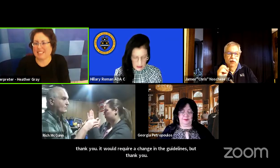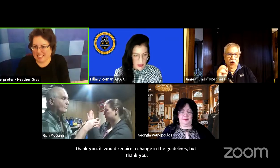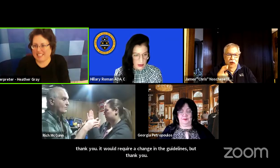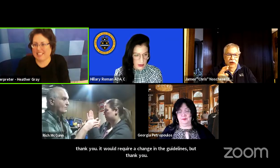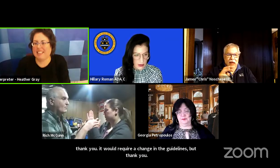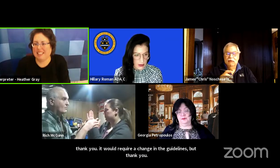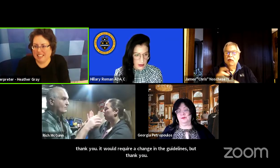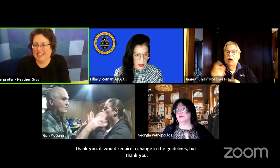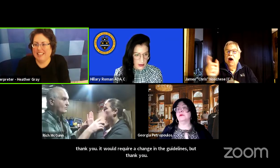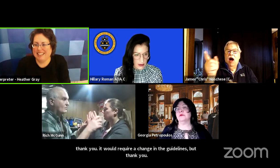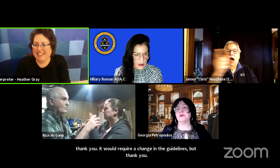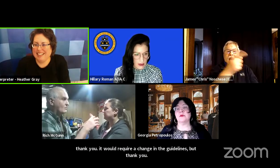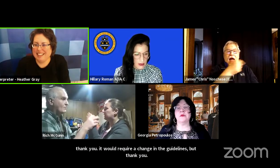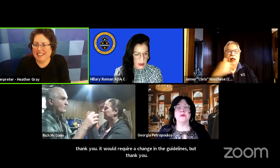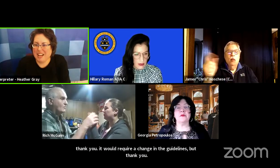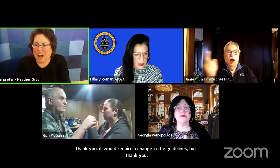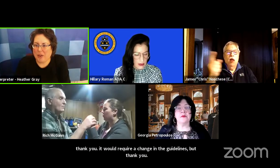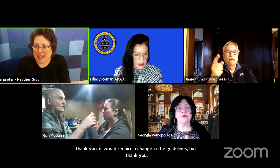Excellent.